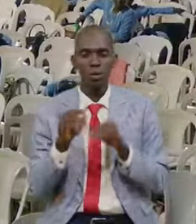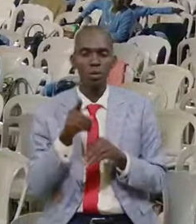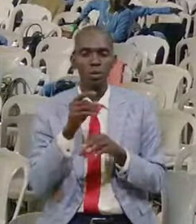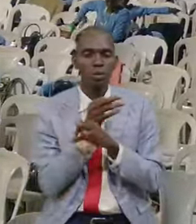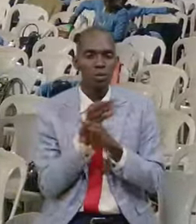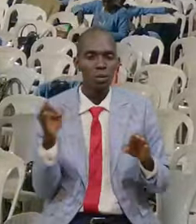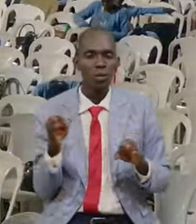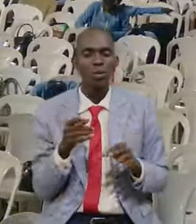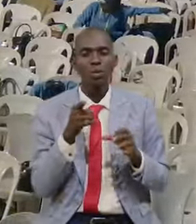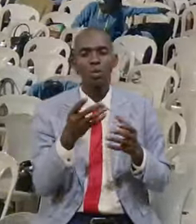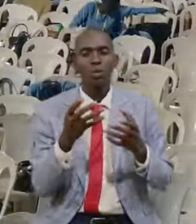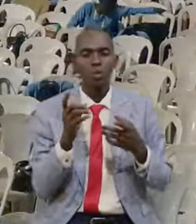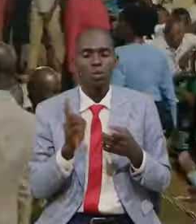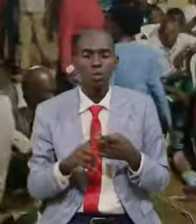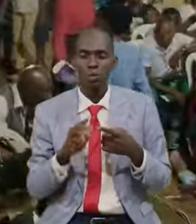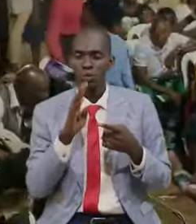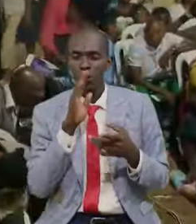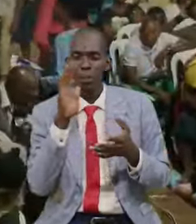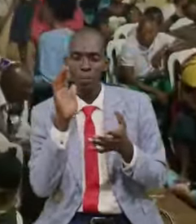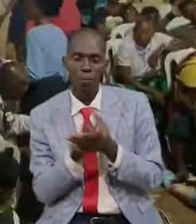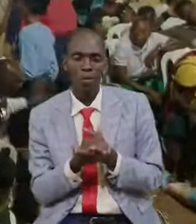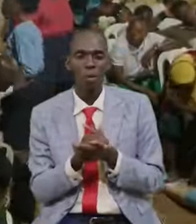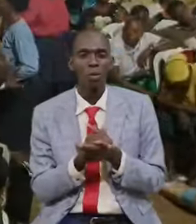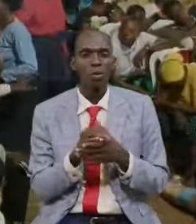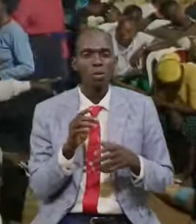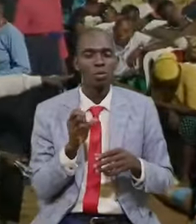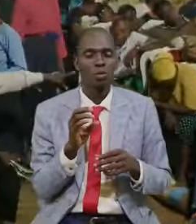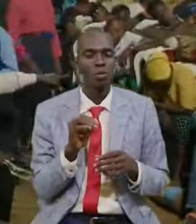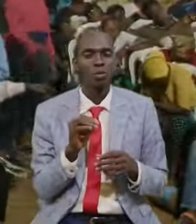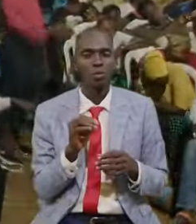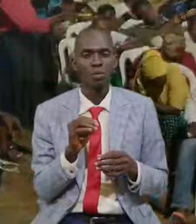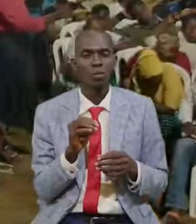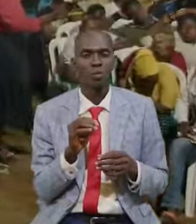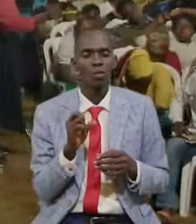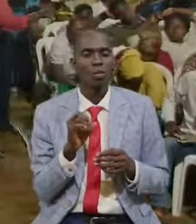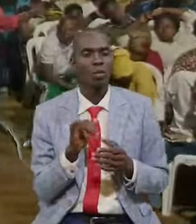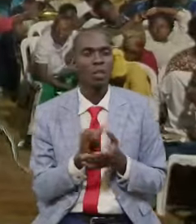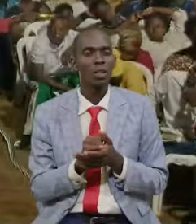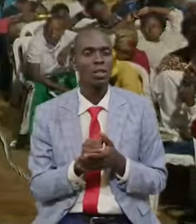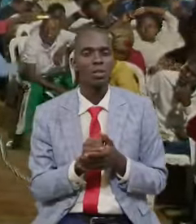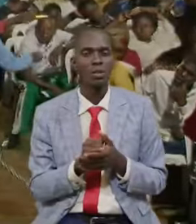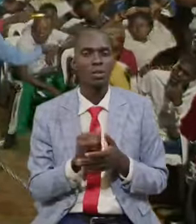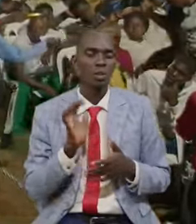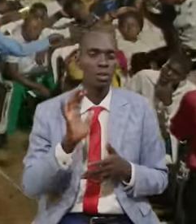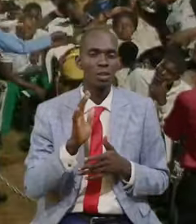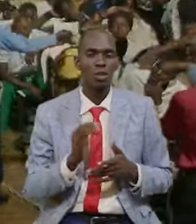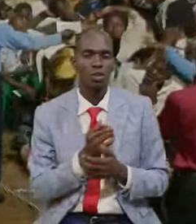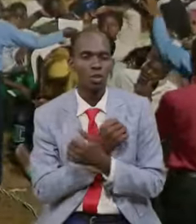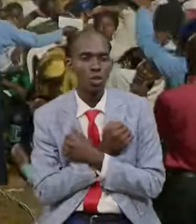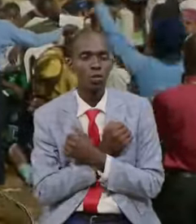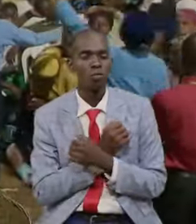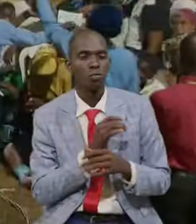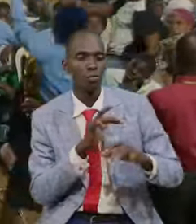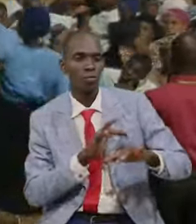be married unto him now, so that his love, his life, his compassion, his